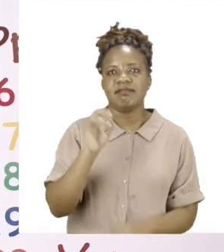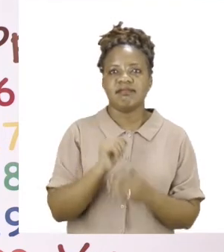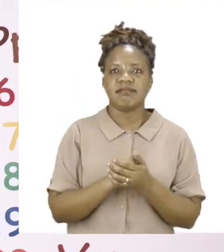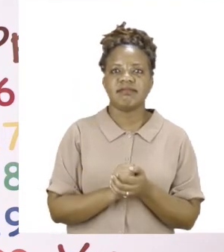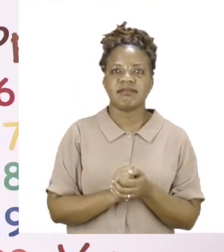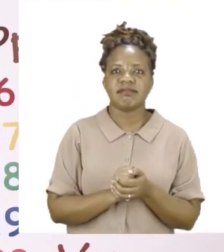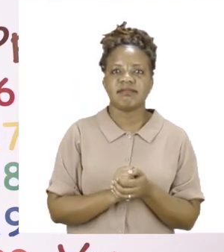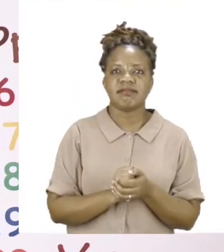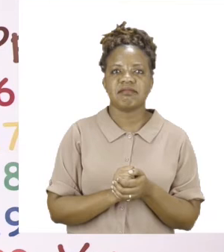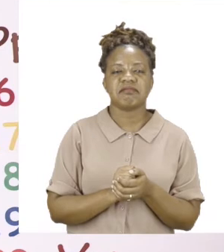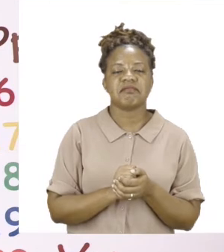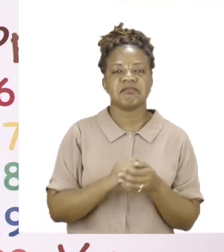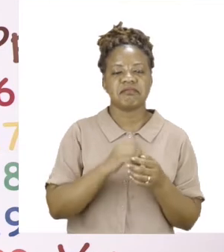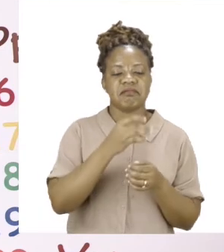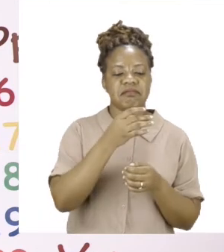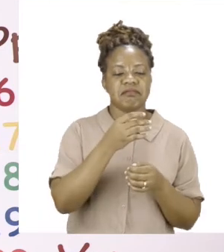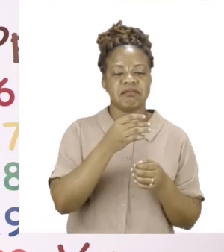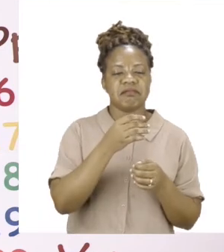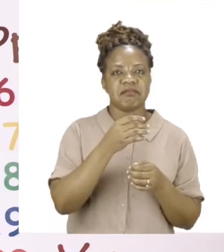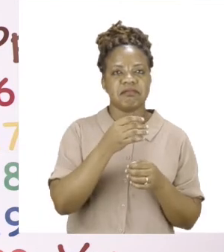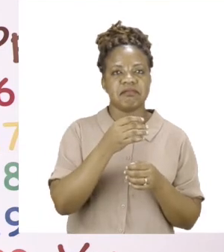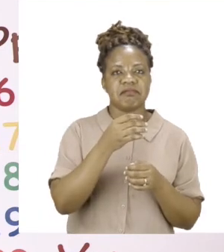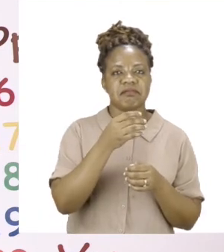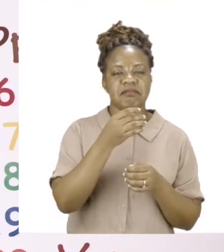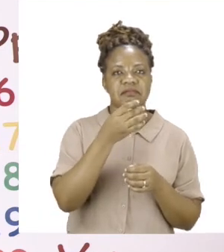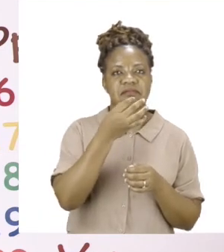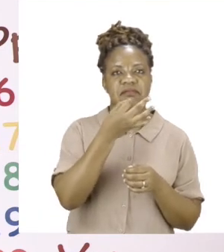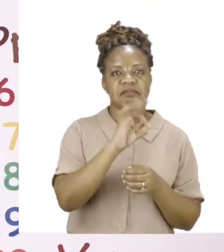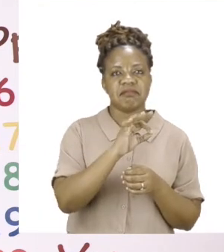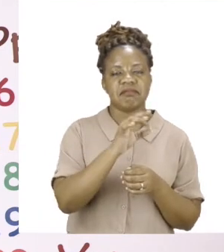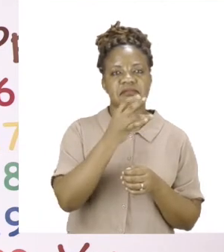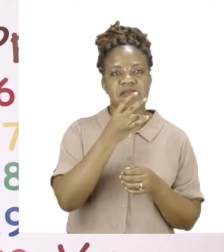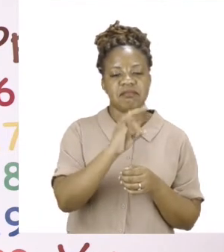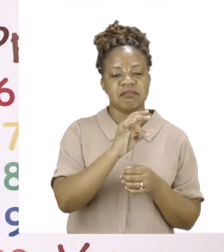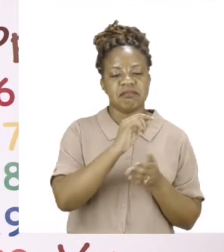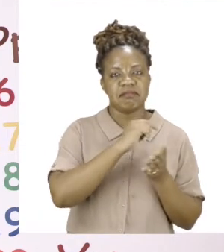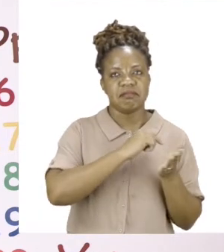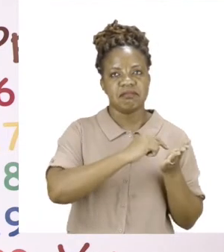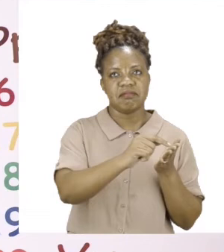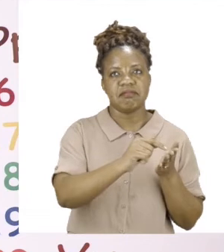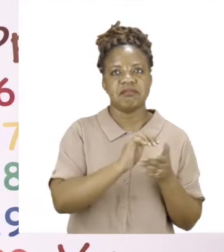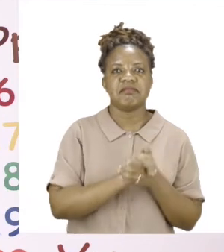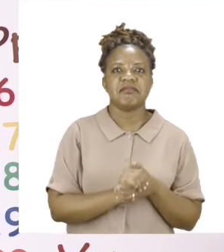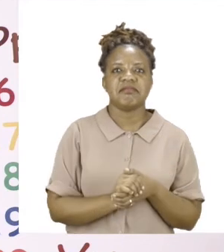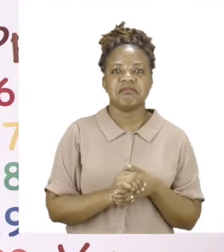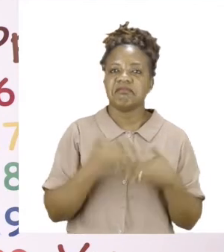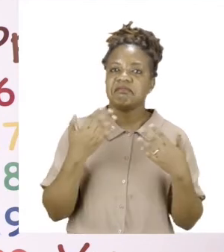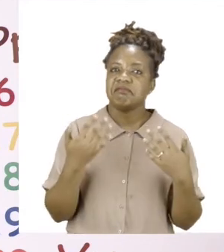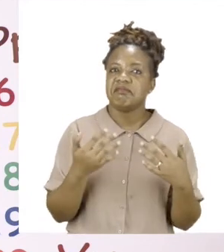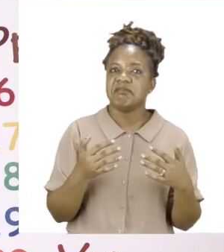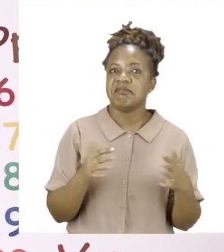then cross out our 97 in the train. And we are done.